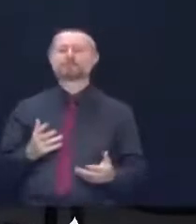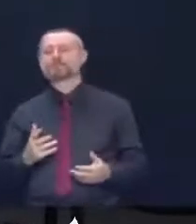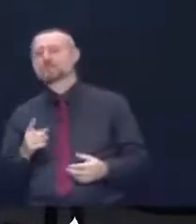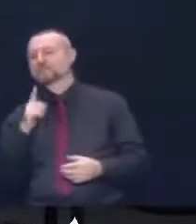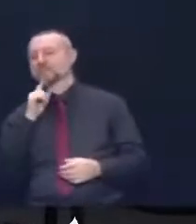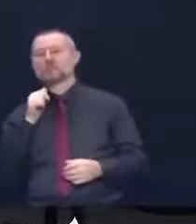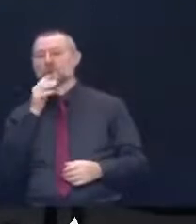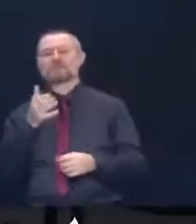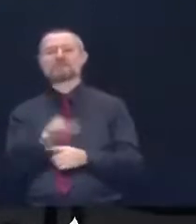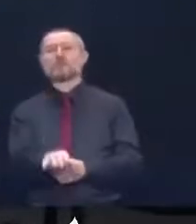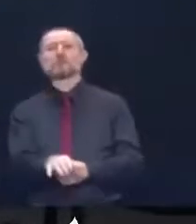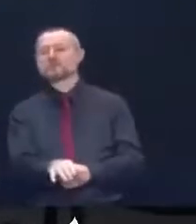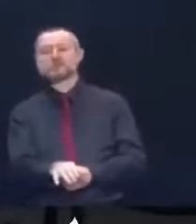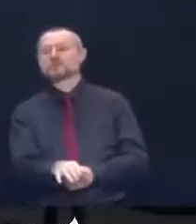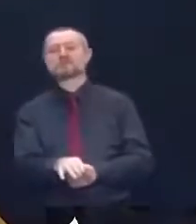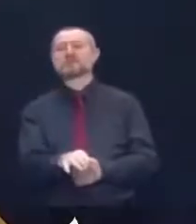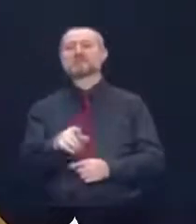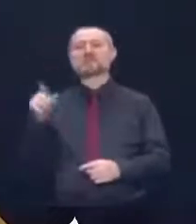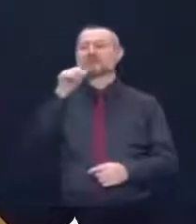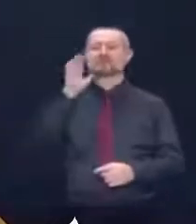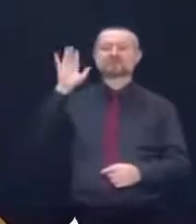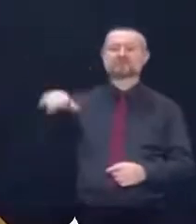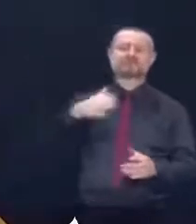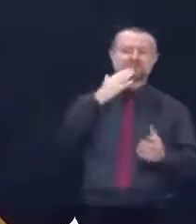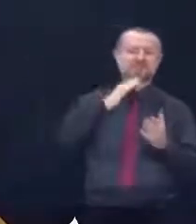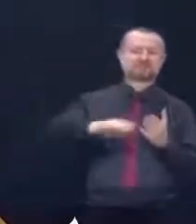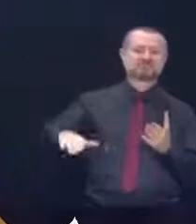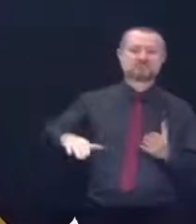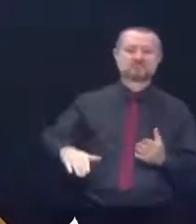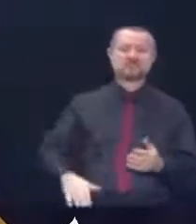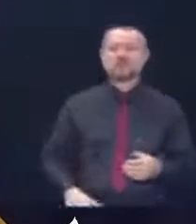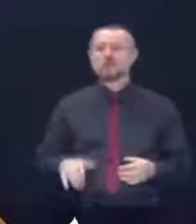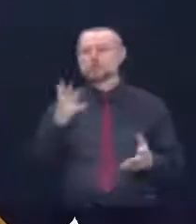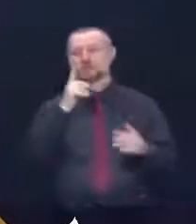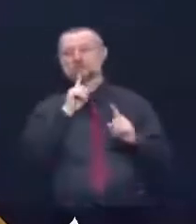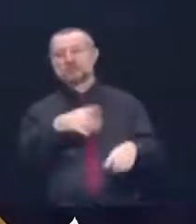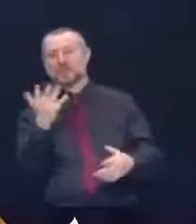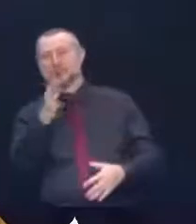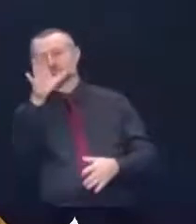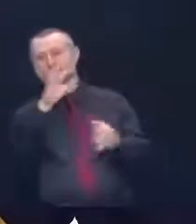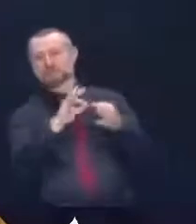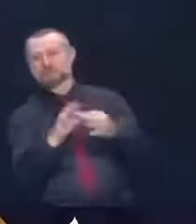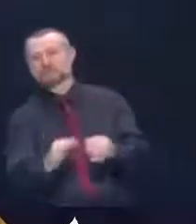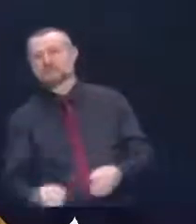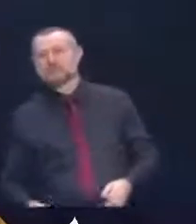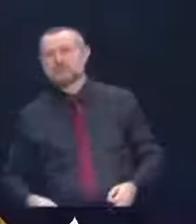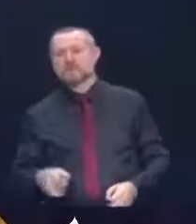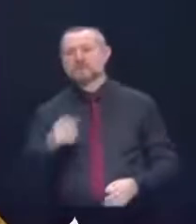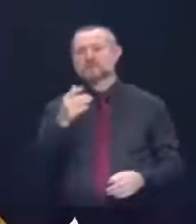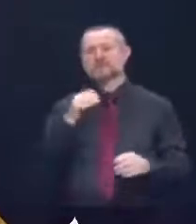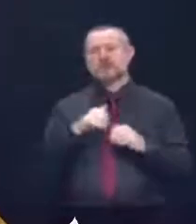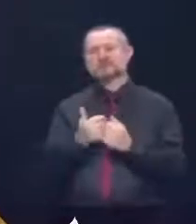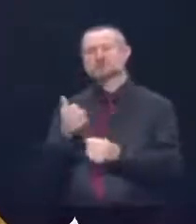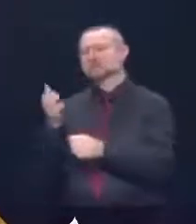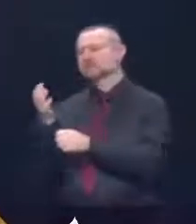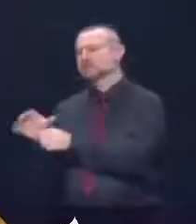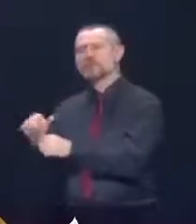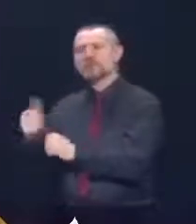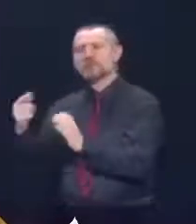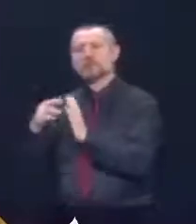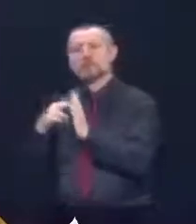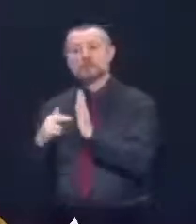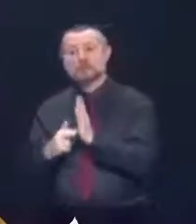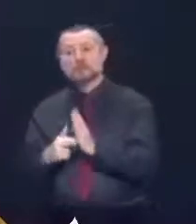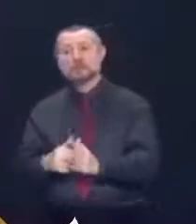enforce or we refuse to enforce it. How do you react? How do you enforce the 10-person rule? Also, congratulations on the International